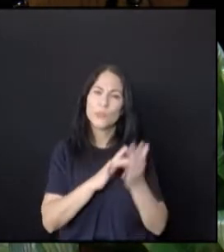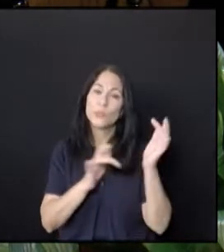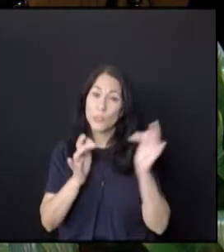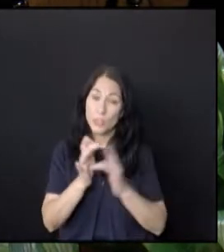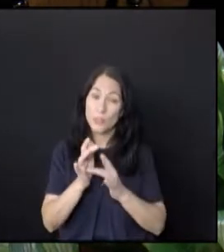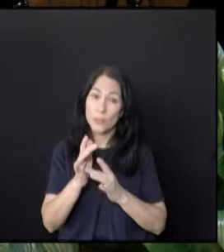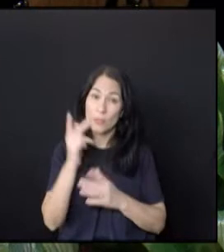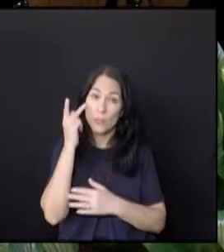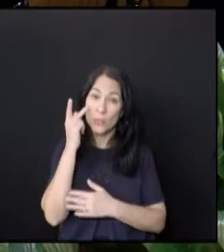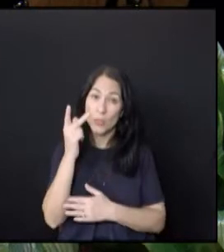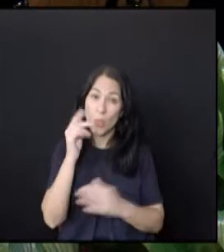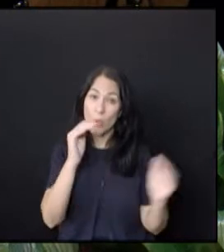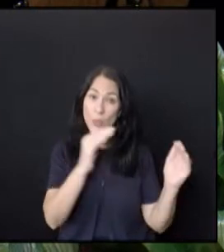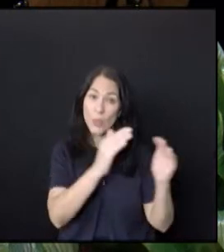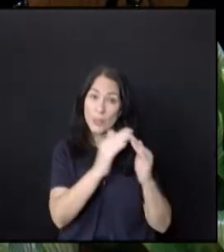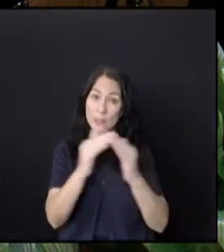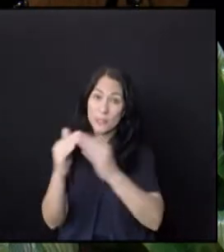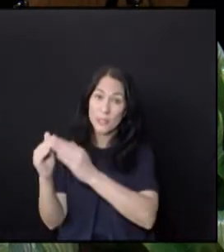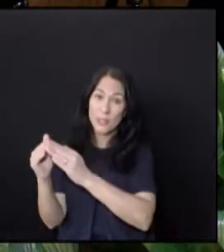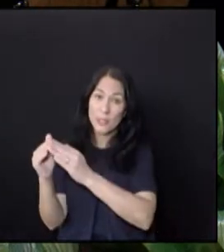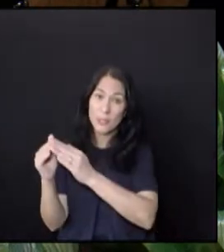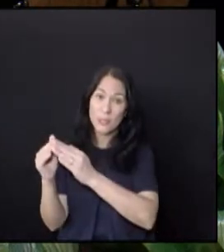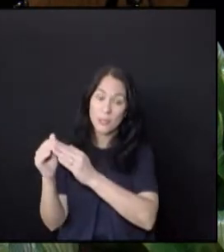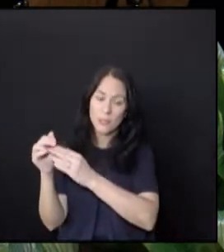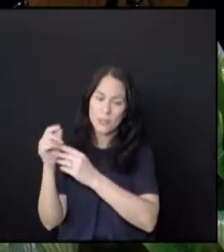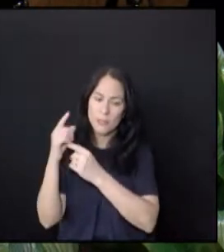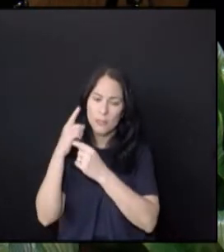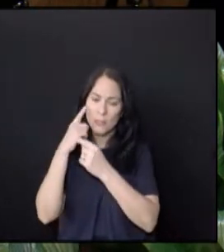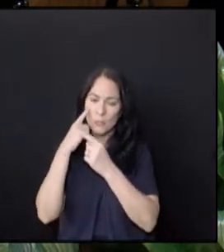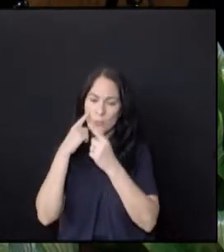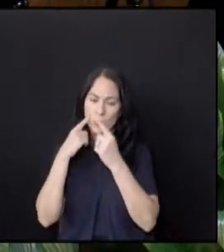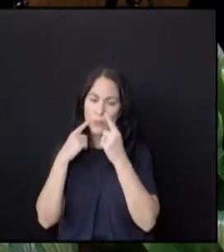saw the city, wept.